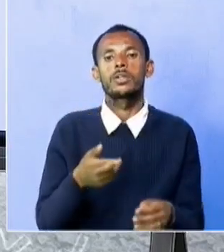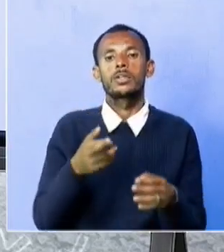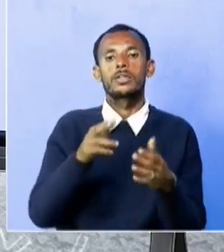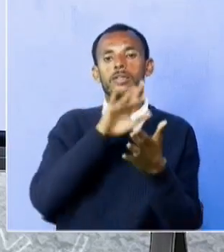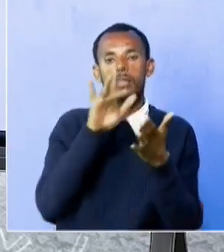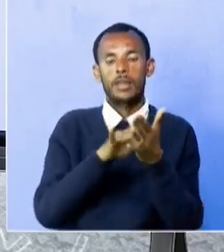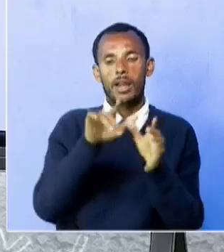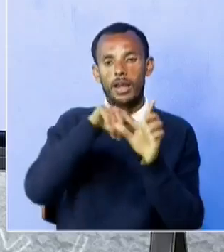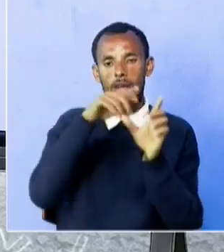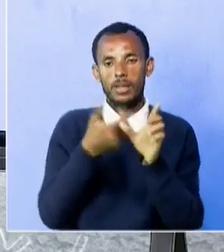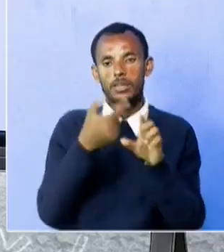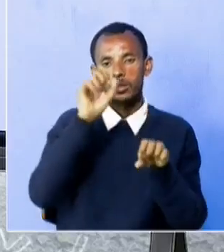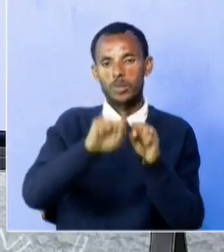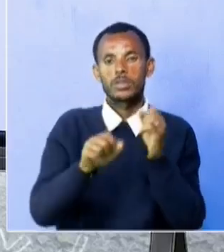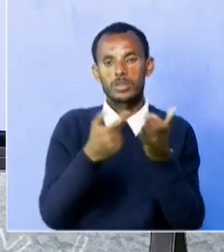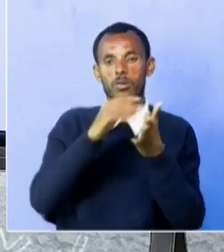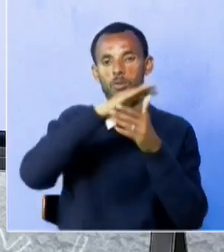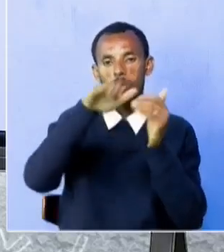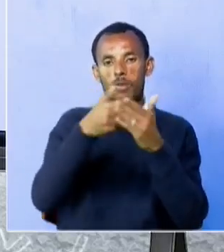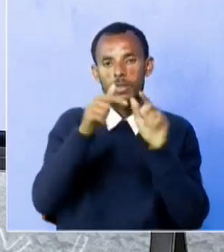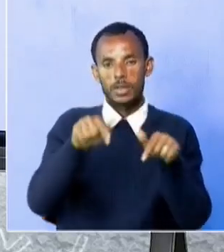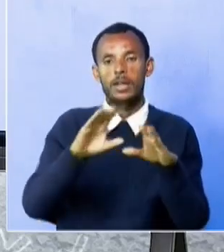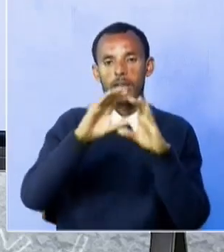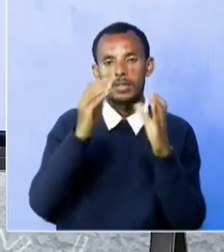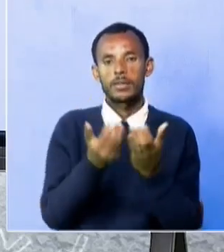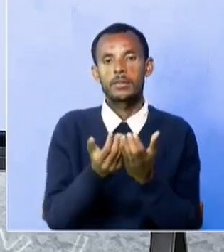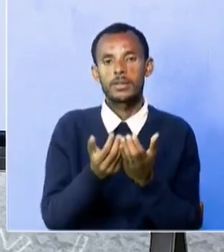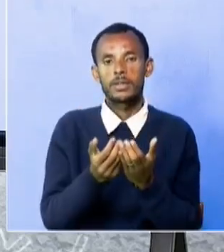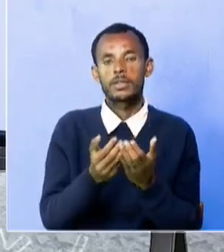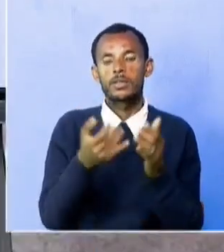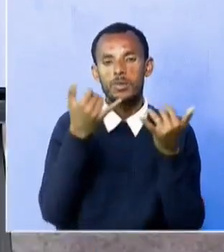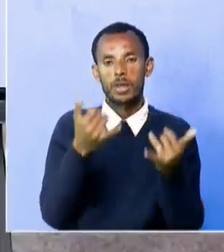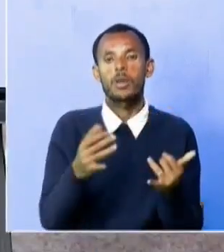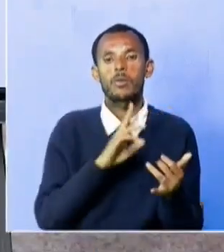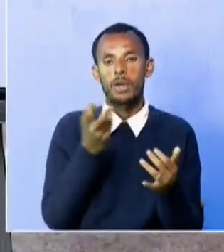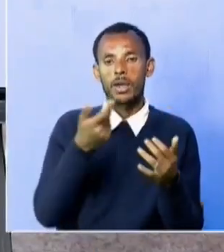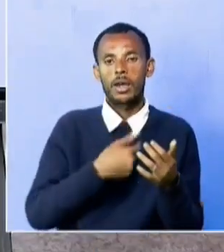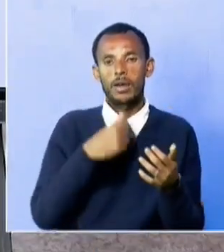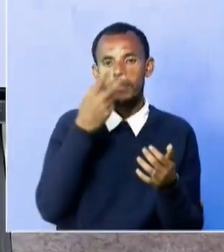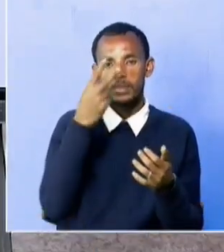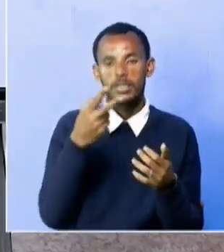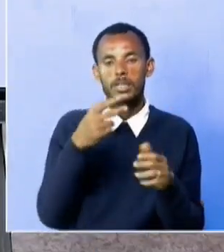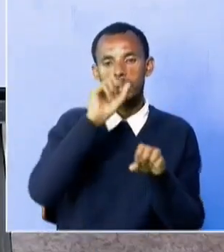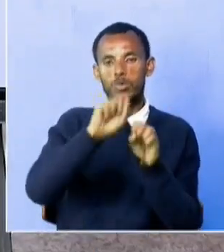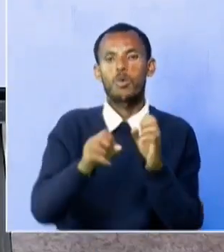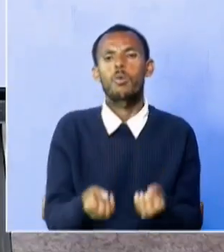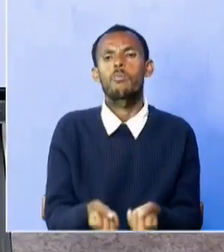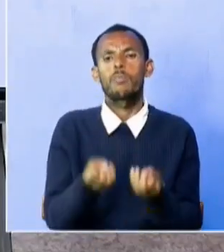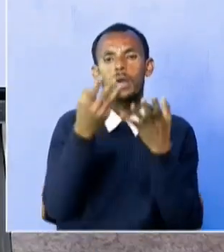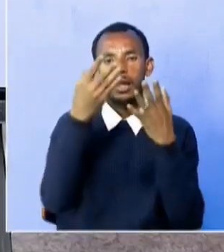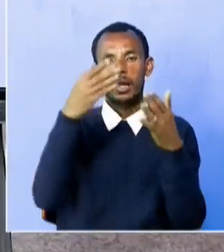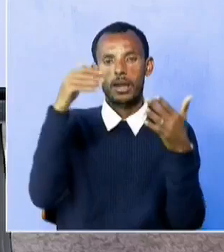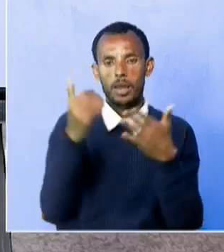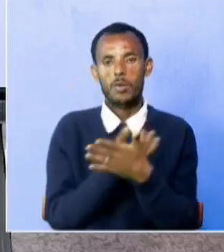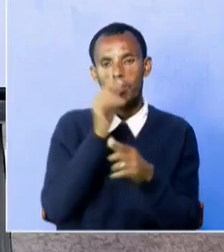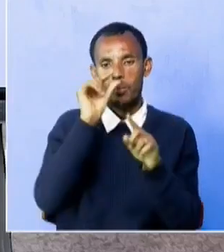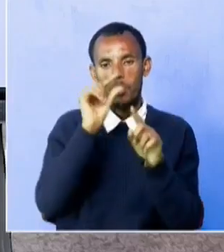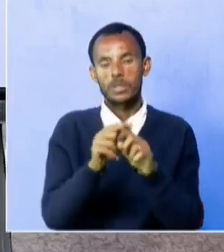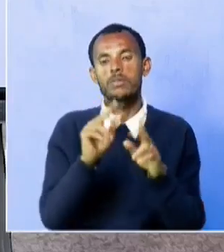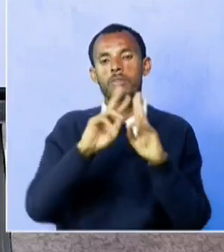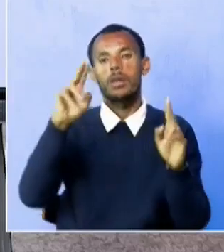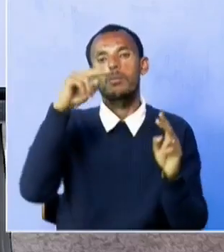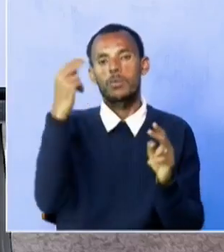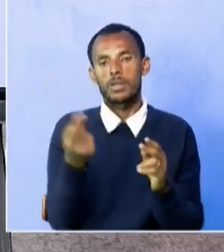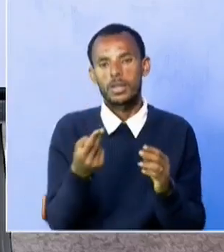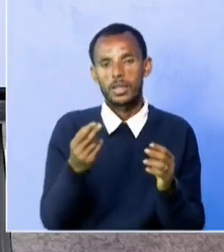central angle. So this is all for today. Today we have seen so many terminologies which are very